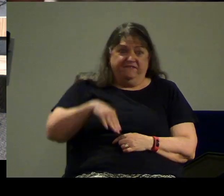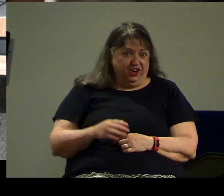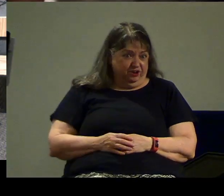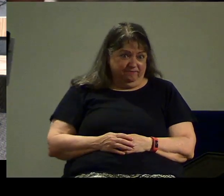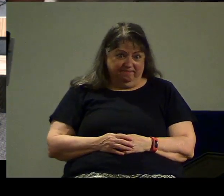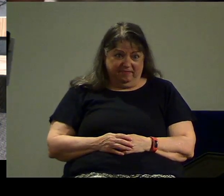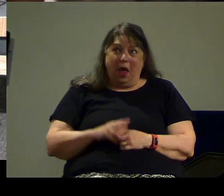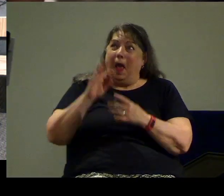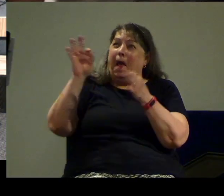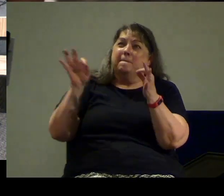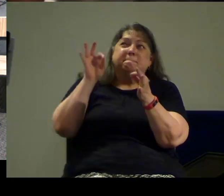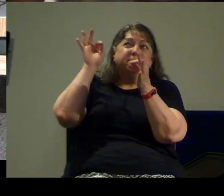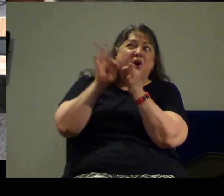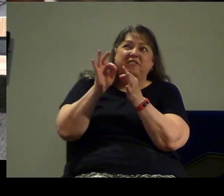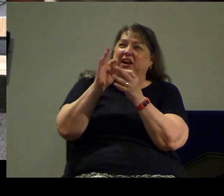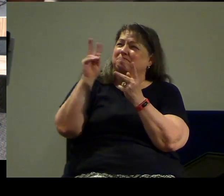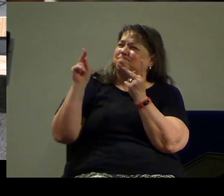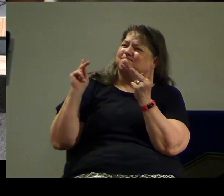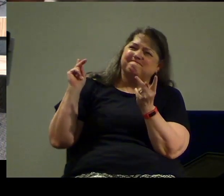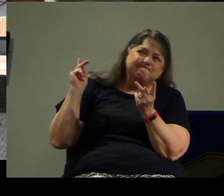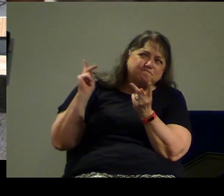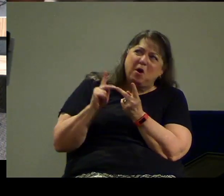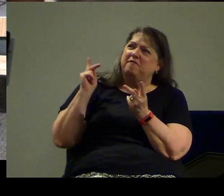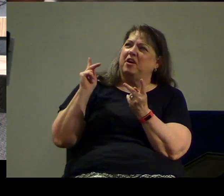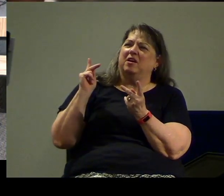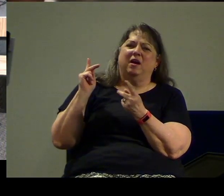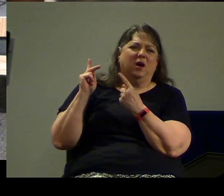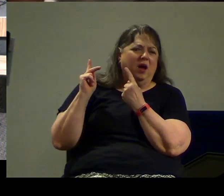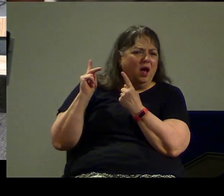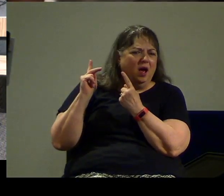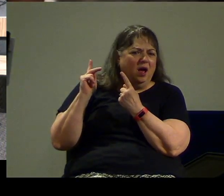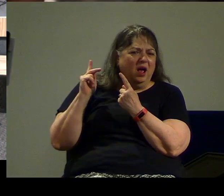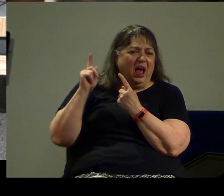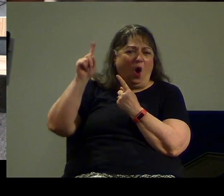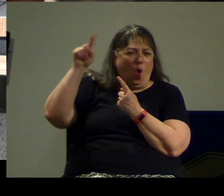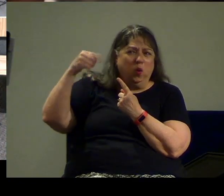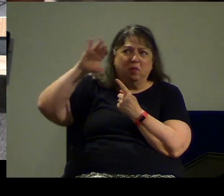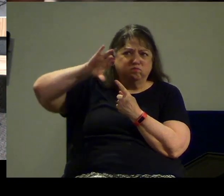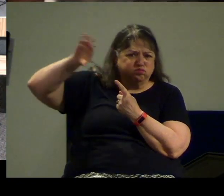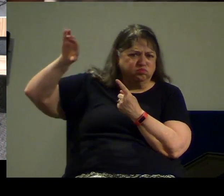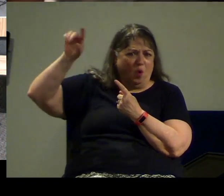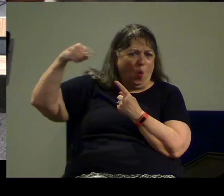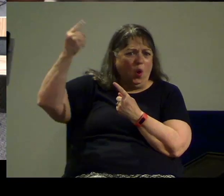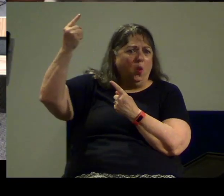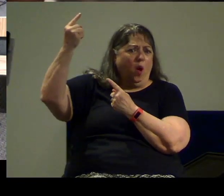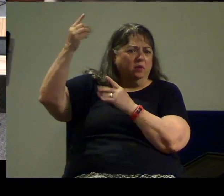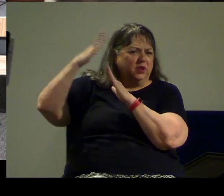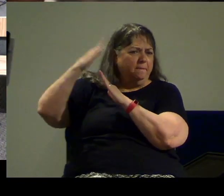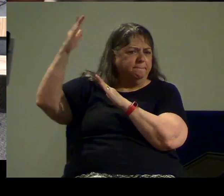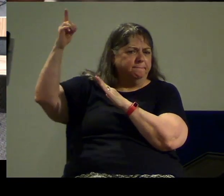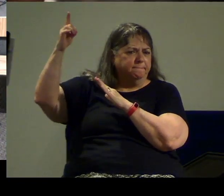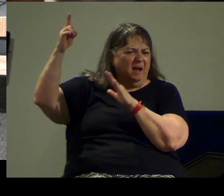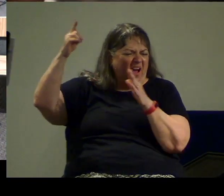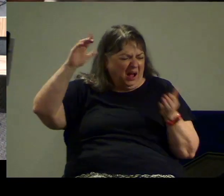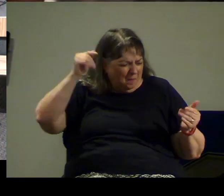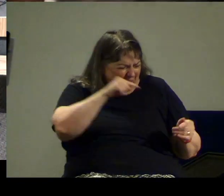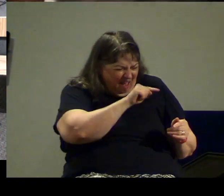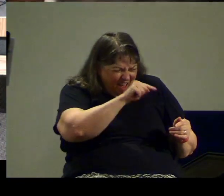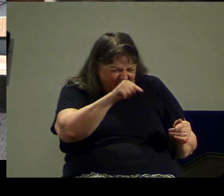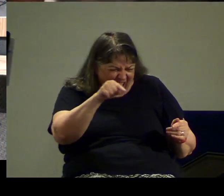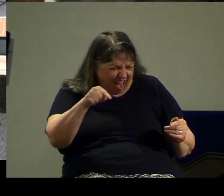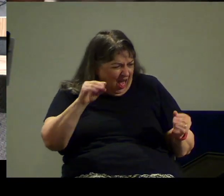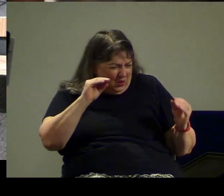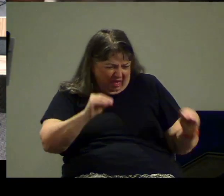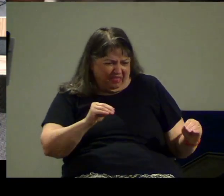He's separate than anything and everyone else. There is no man on earth who is like God. God